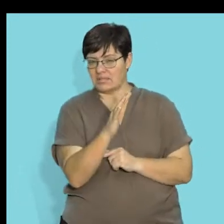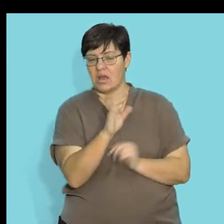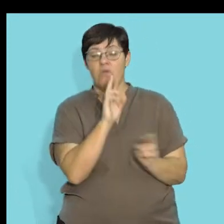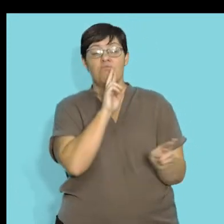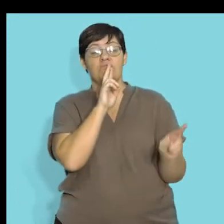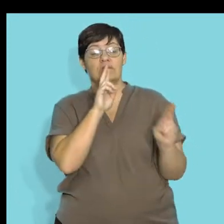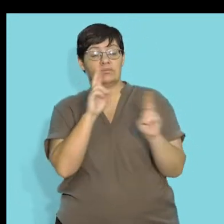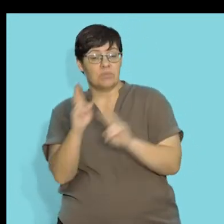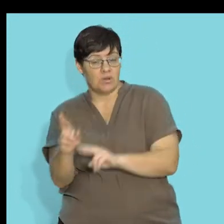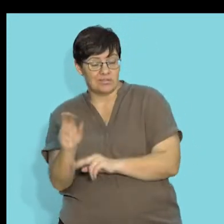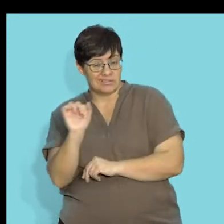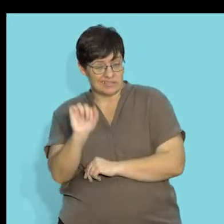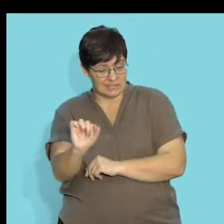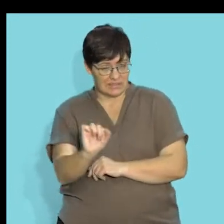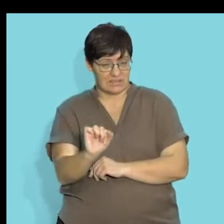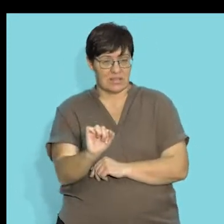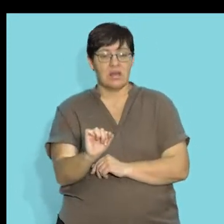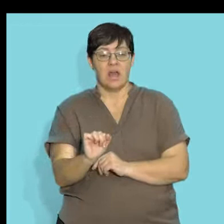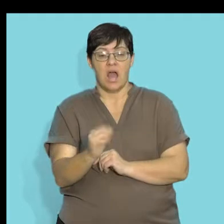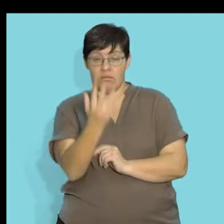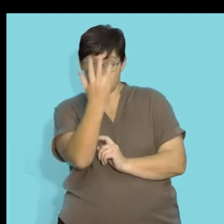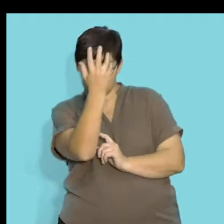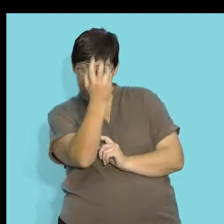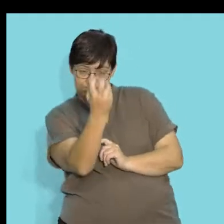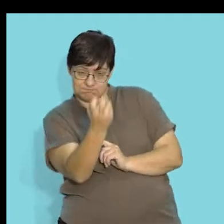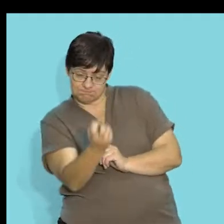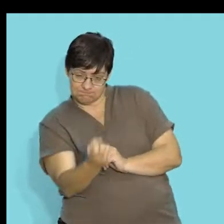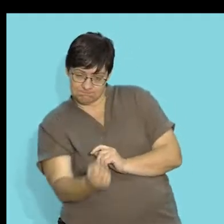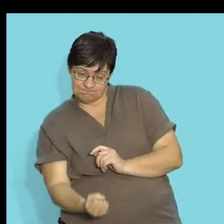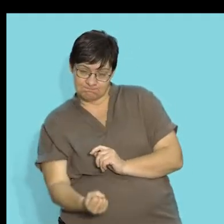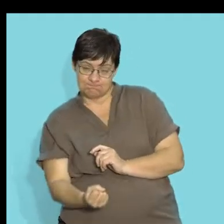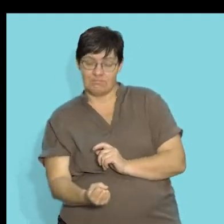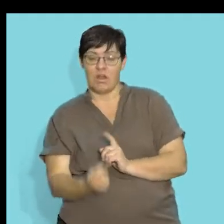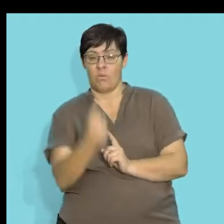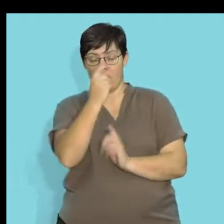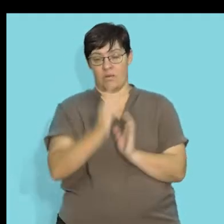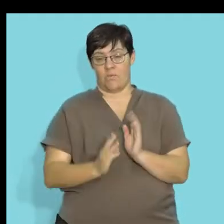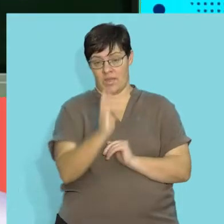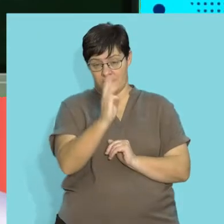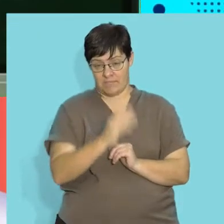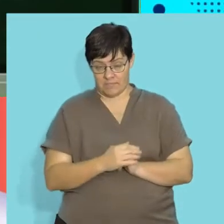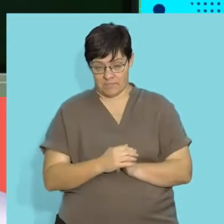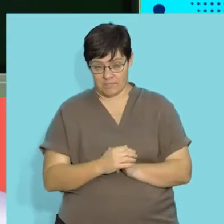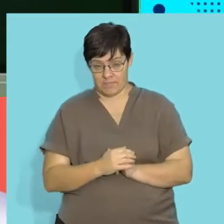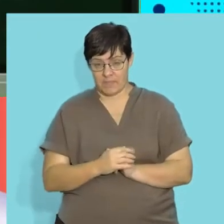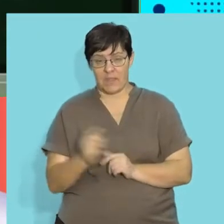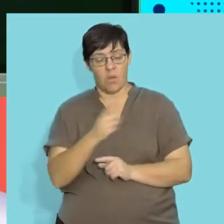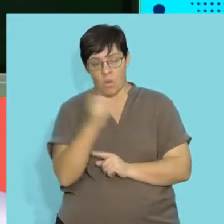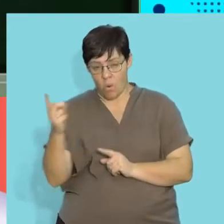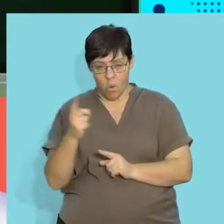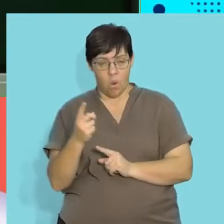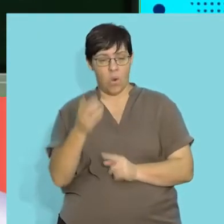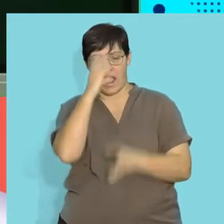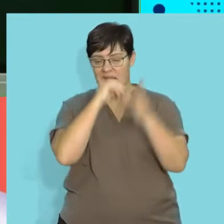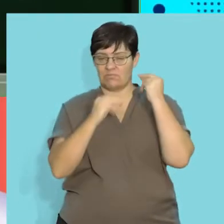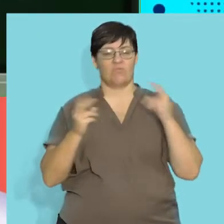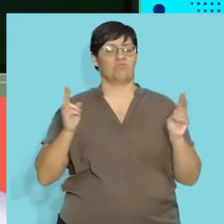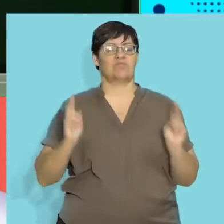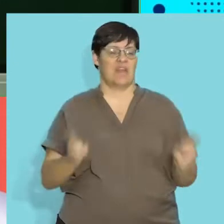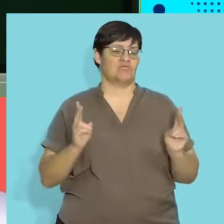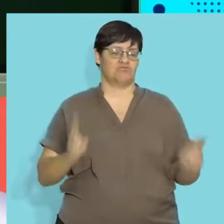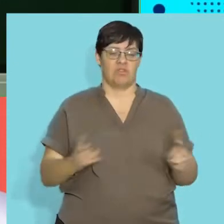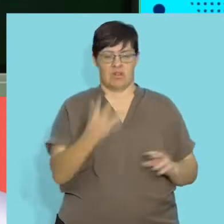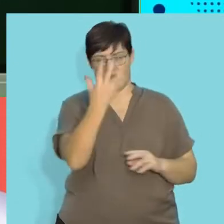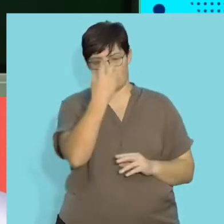in response to a unilateral gravitational stimulus. Now, we all experience gravity, which is a